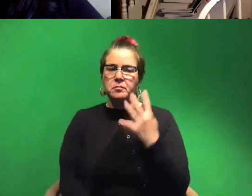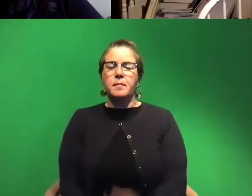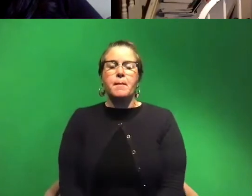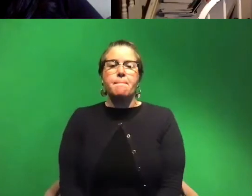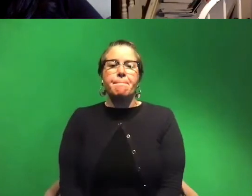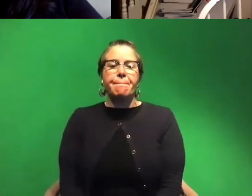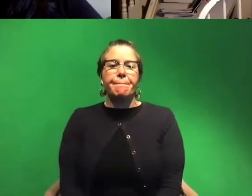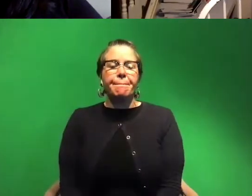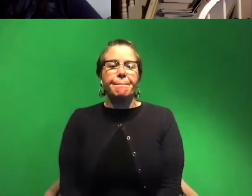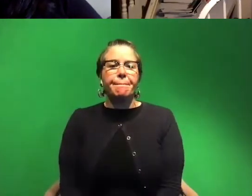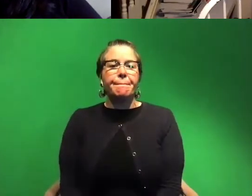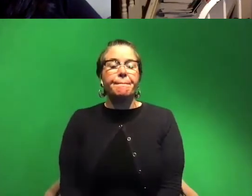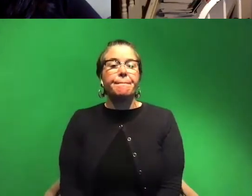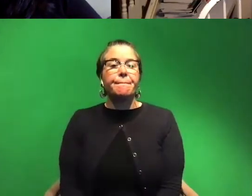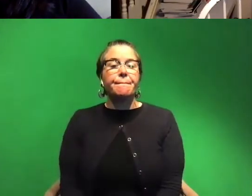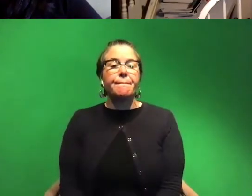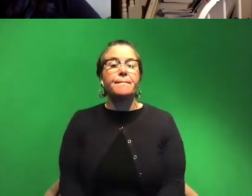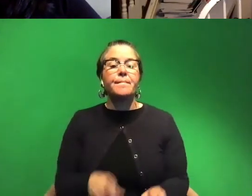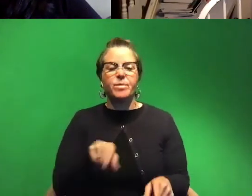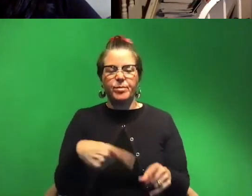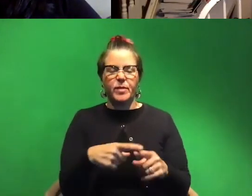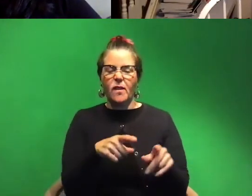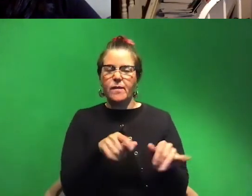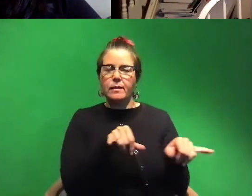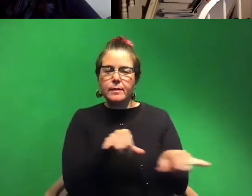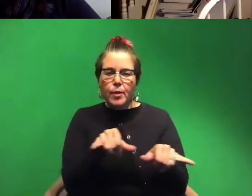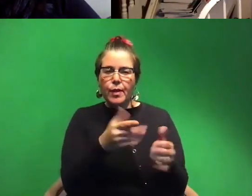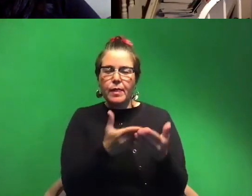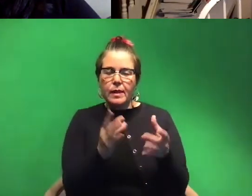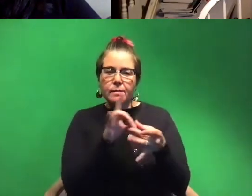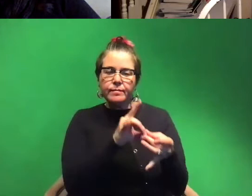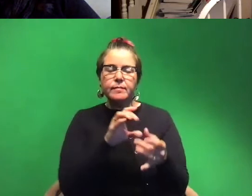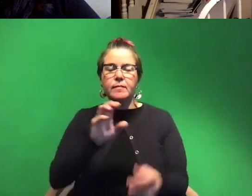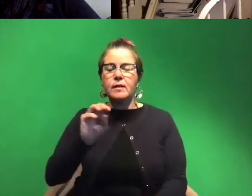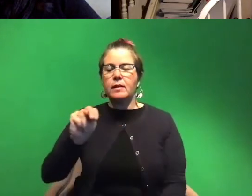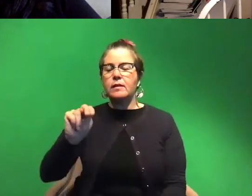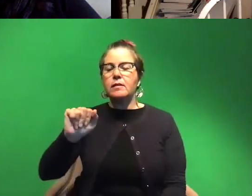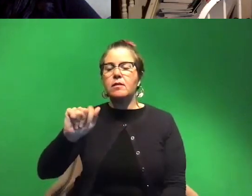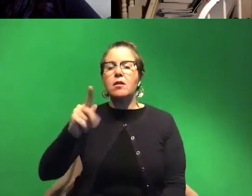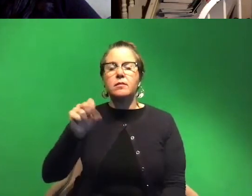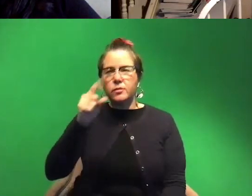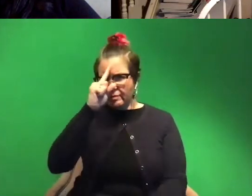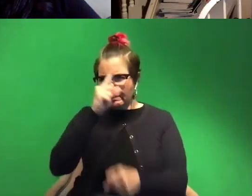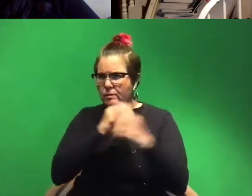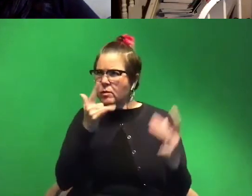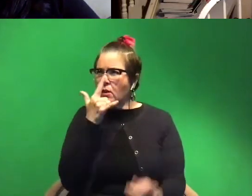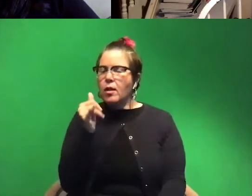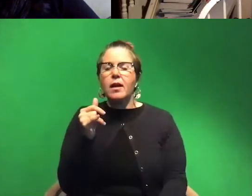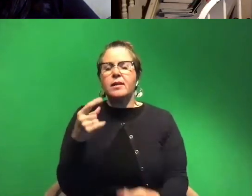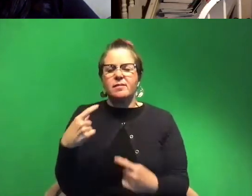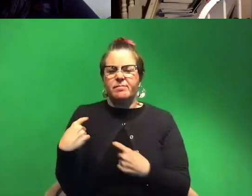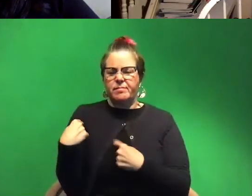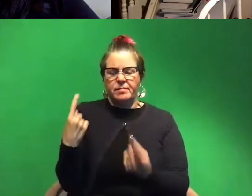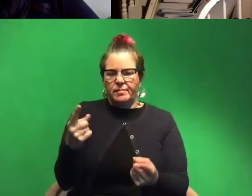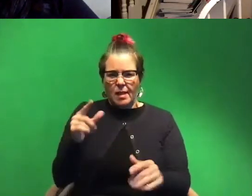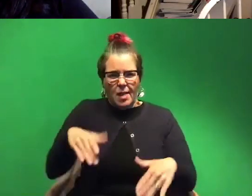So all of those have a lot of things in common. The nautilus is the one that's been unchanged for hundreds